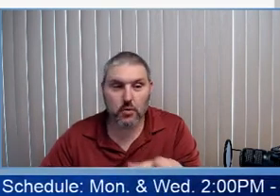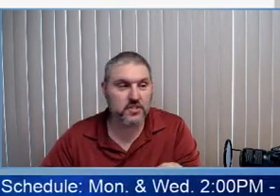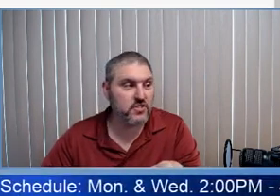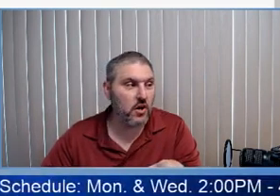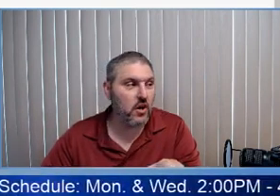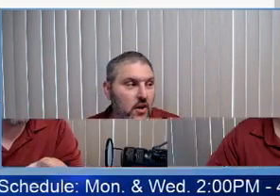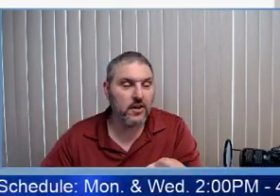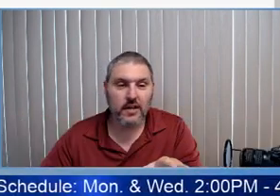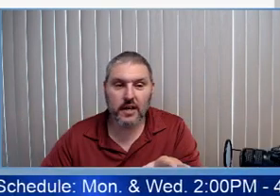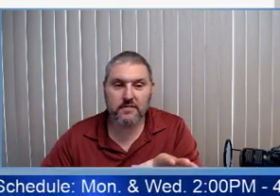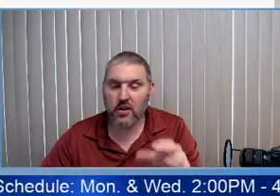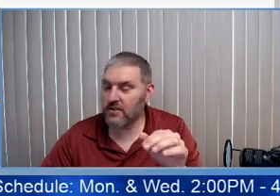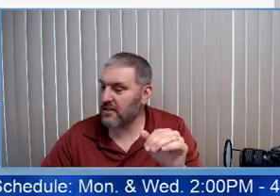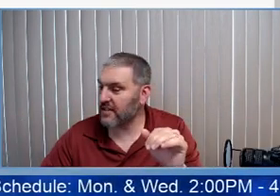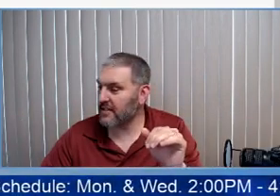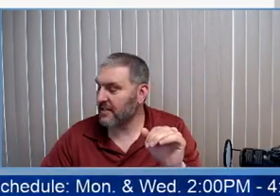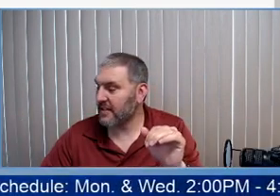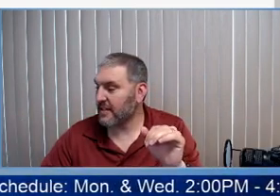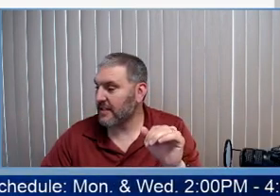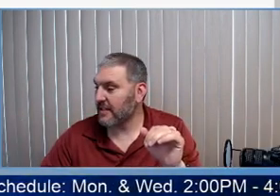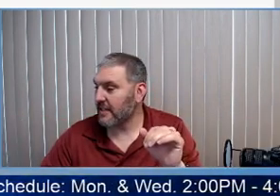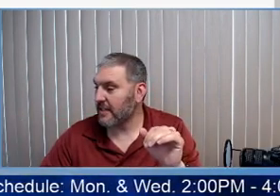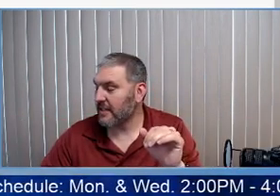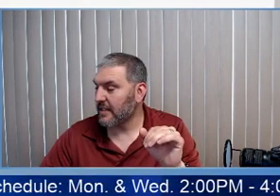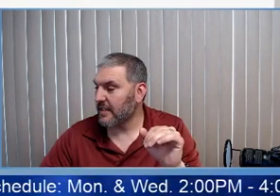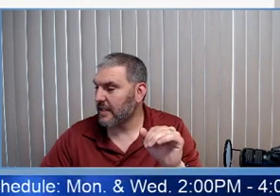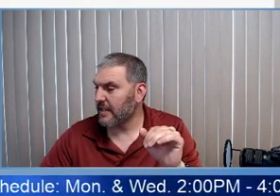But so was Saul of Tarsus.